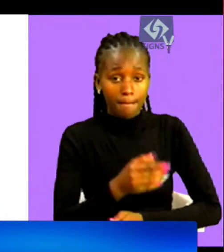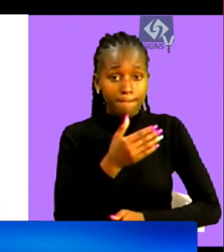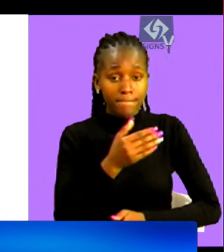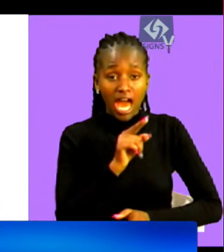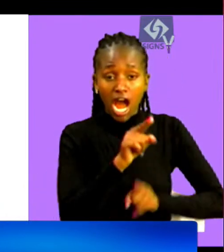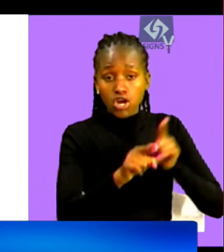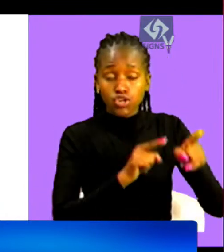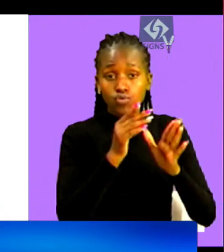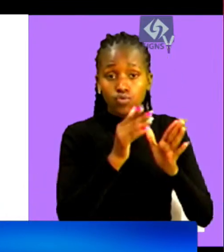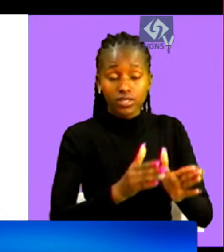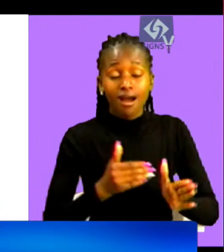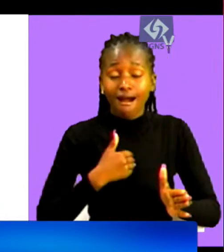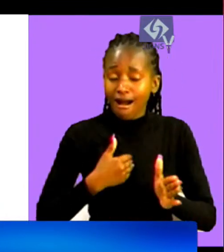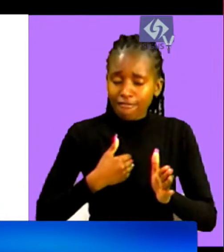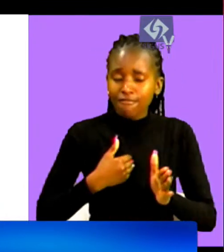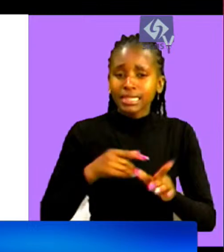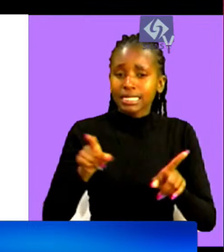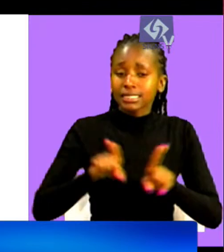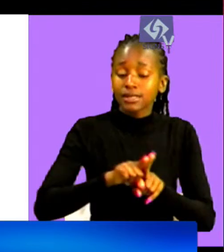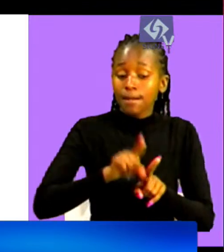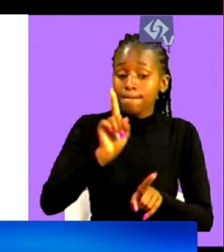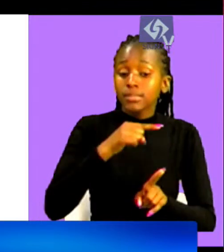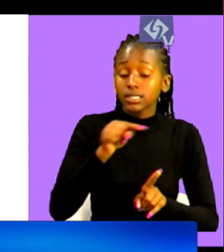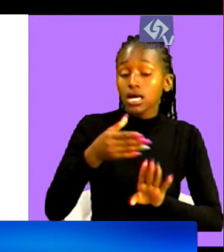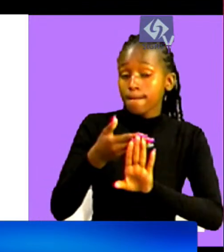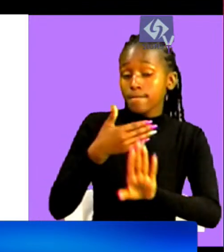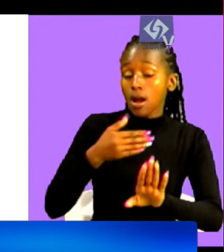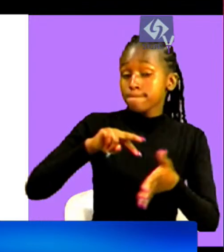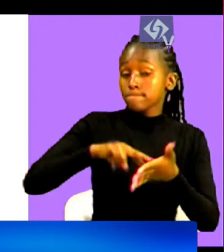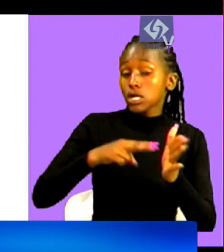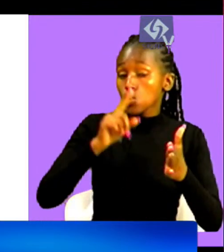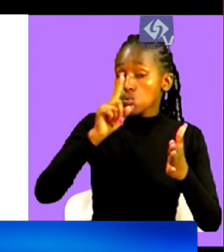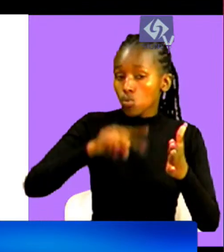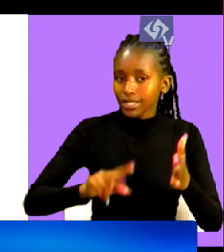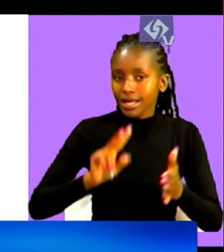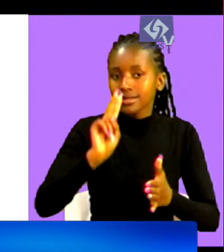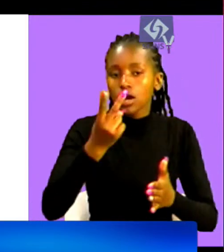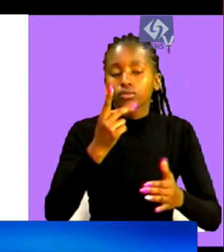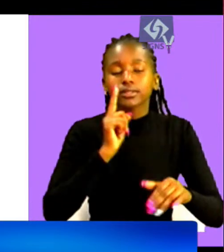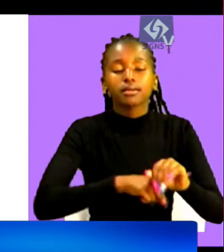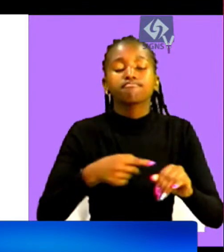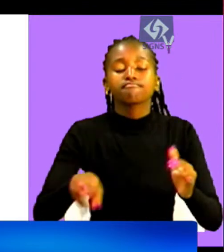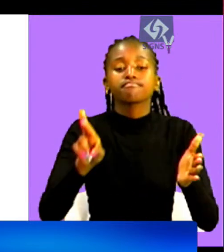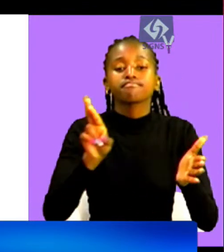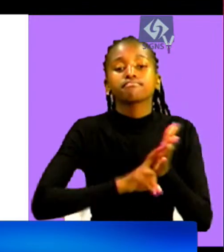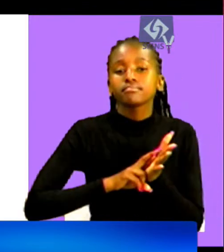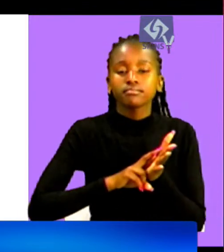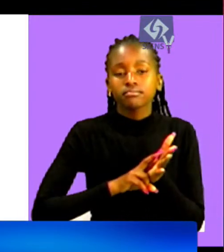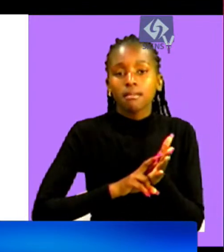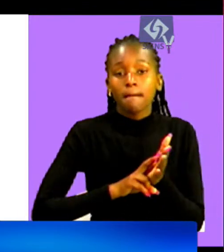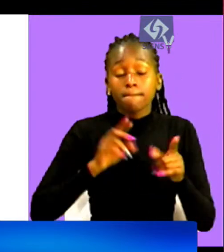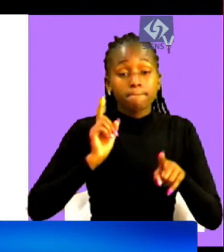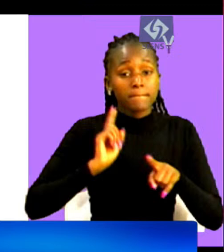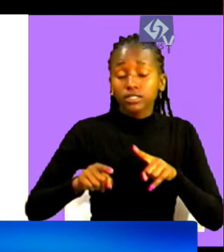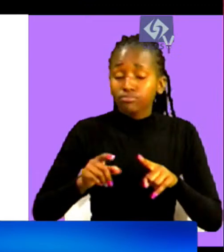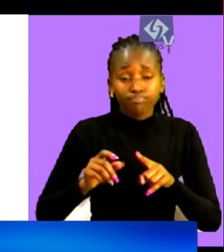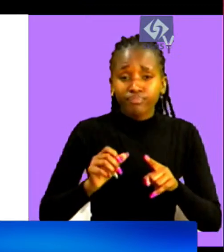with a similar offense, thereby making him a repeat offender. That, however, the said offense may not